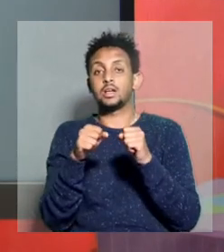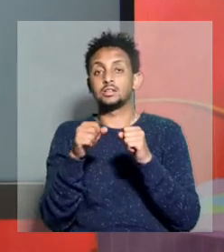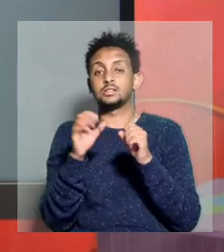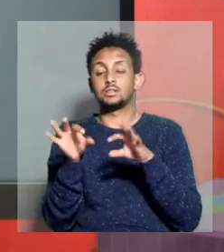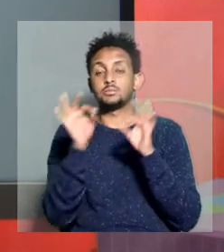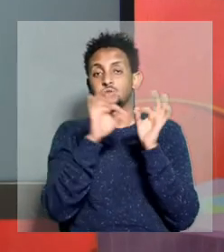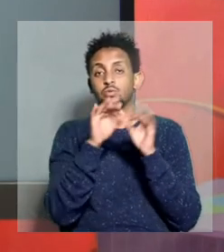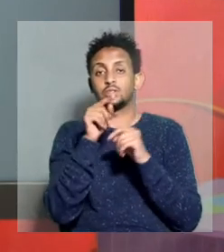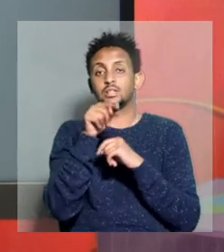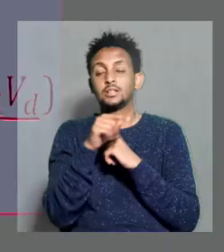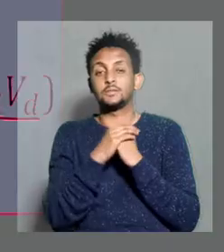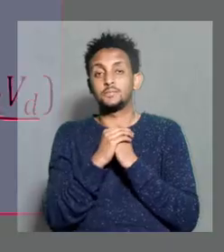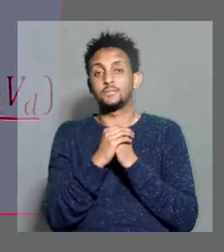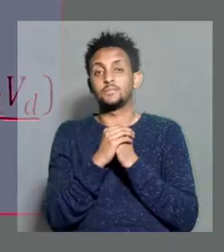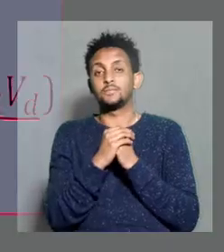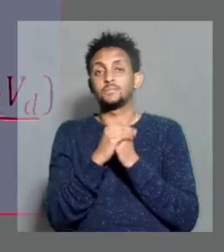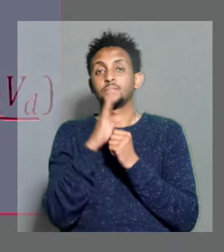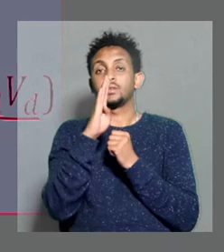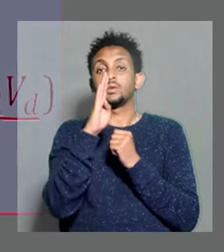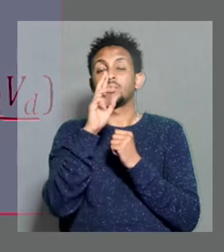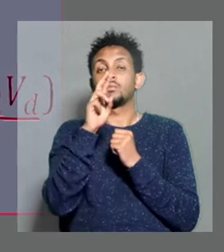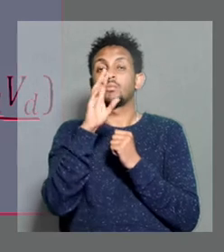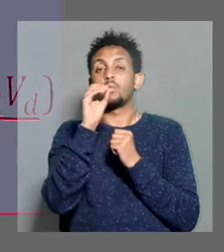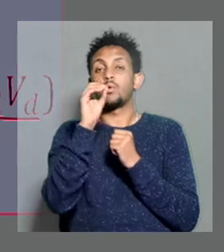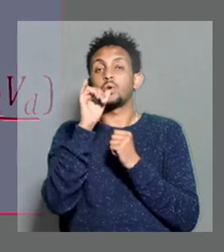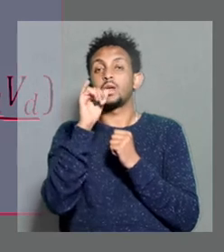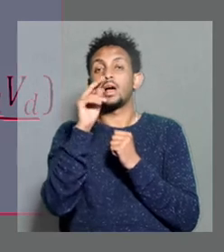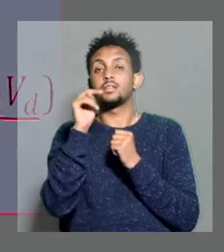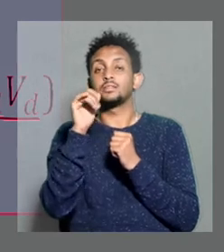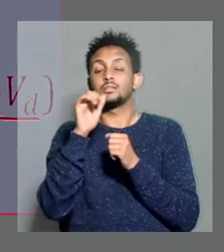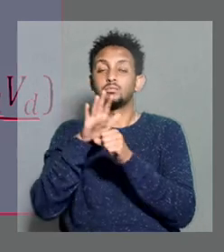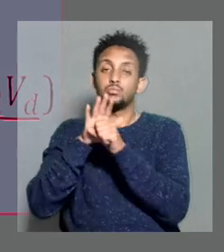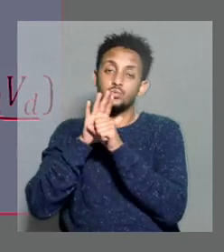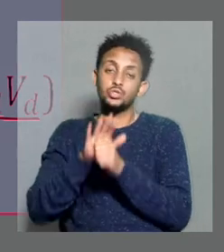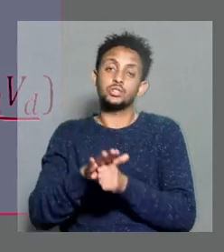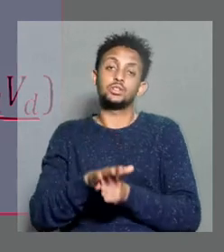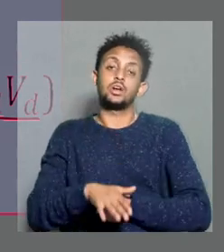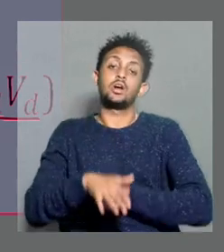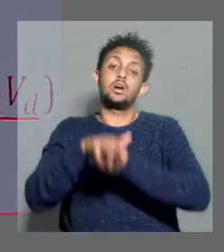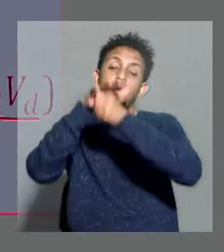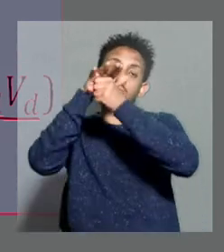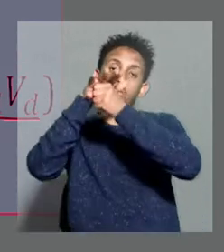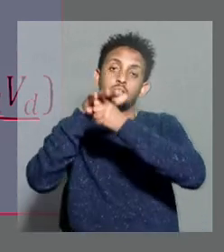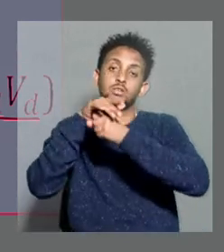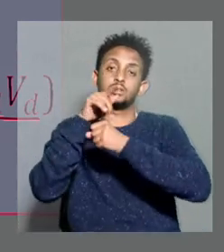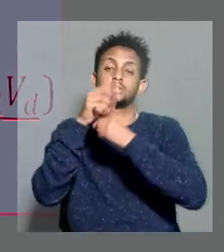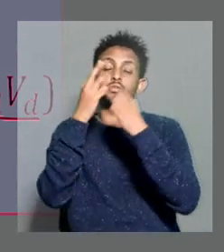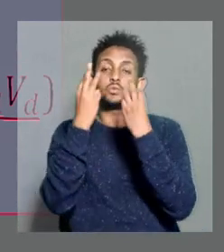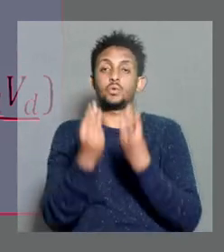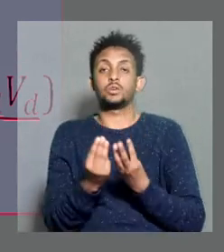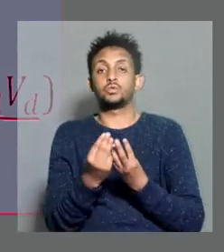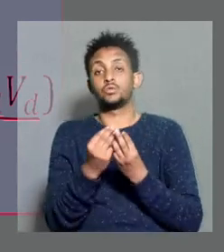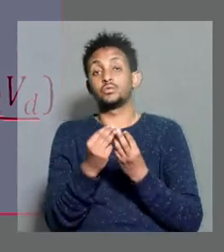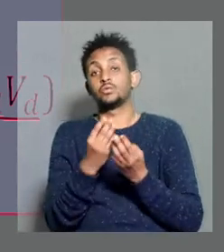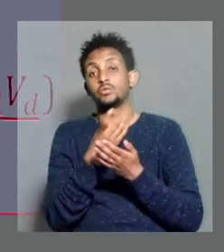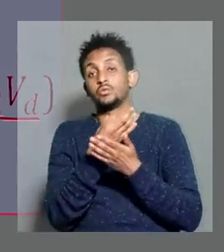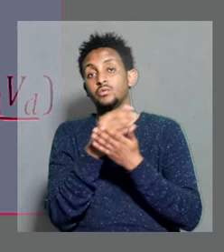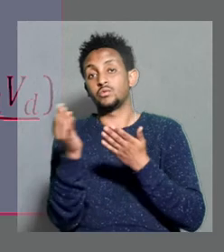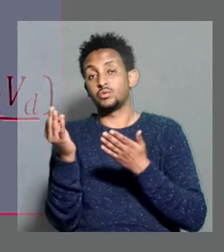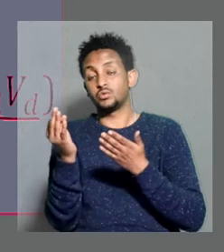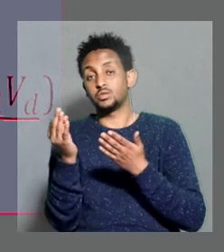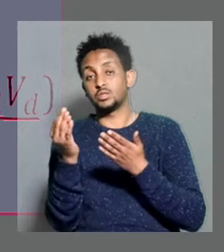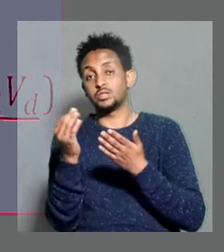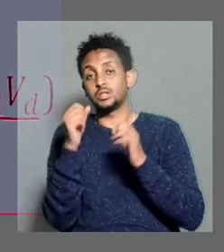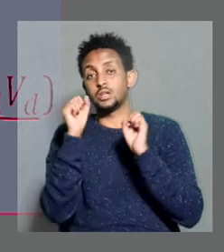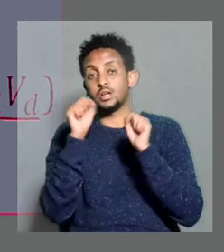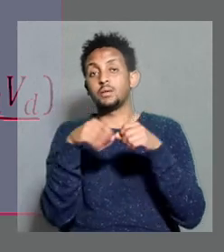here. Therefore, the buoyant force or pushing force upward is equal to weight of the displaced fluid, and weight of